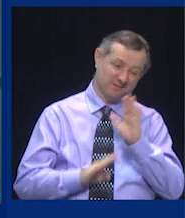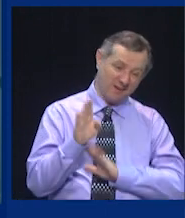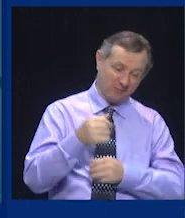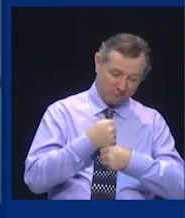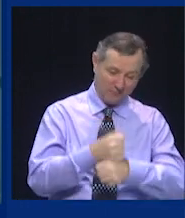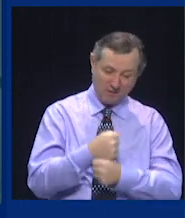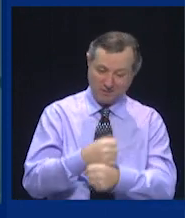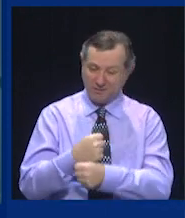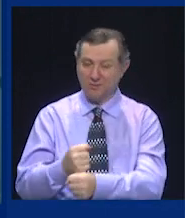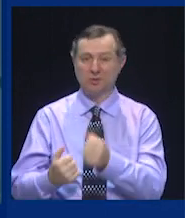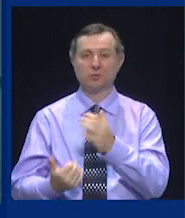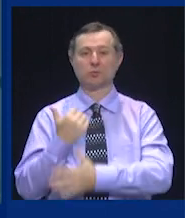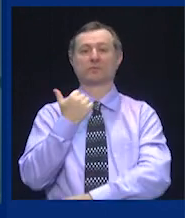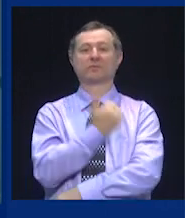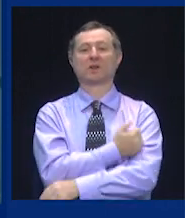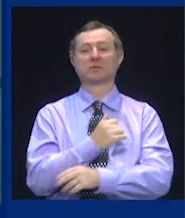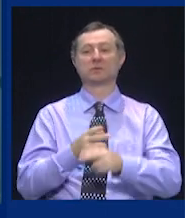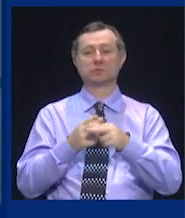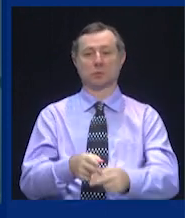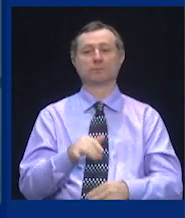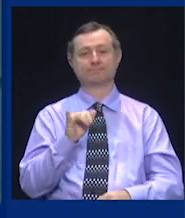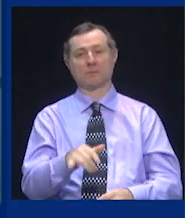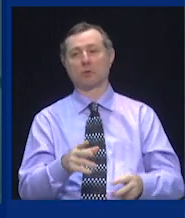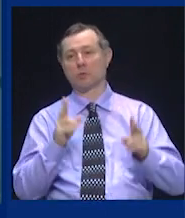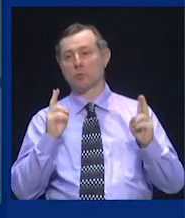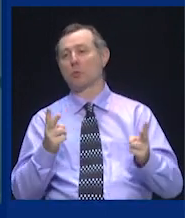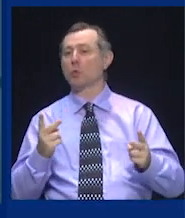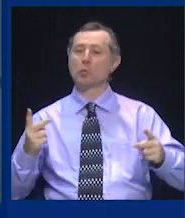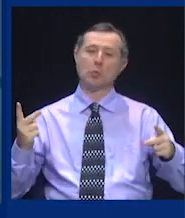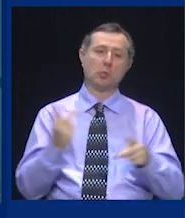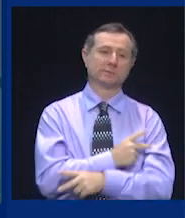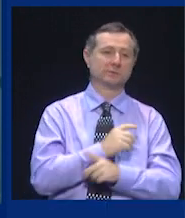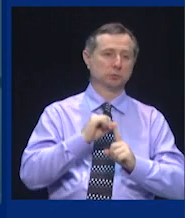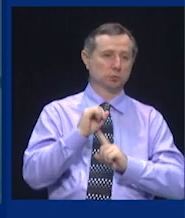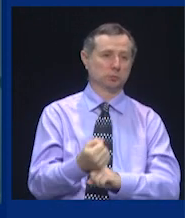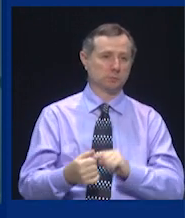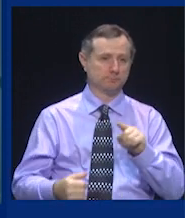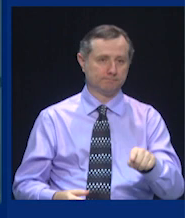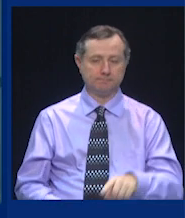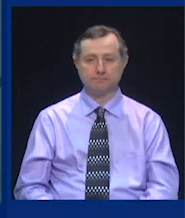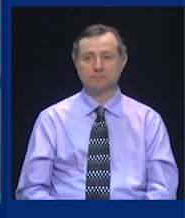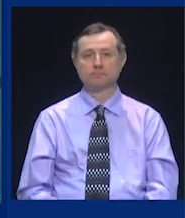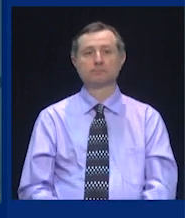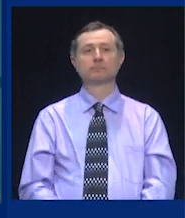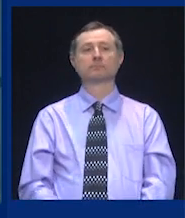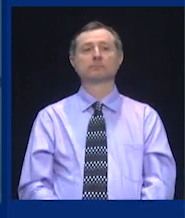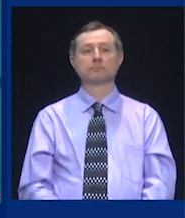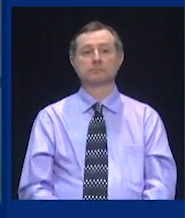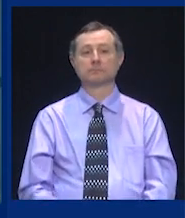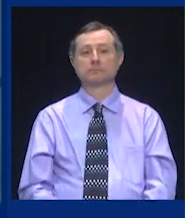That's, in my opinion, from talking to them, that's the fear that's really driving them.